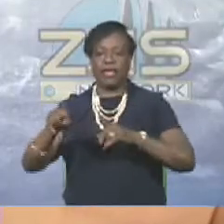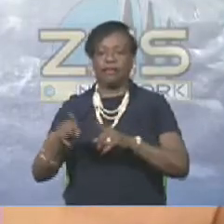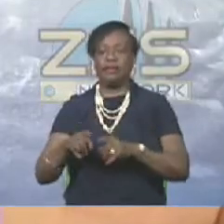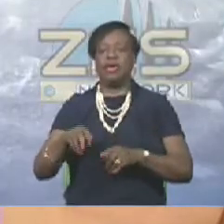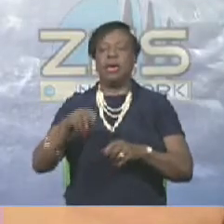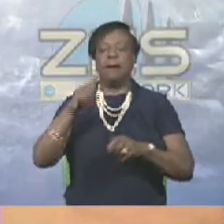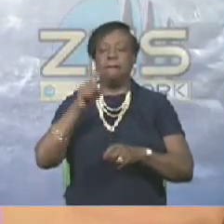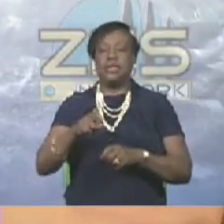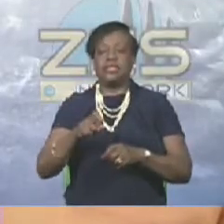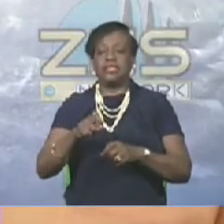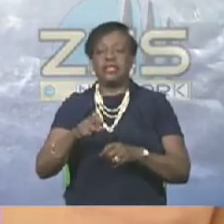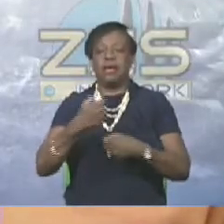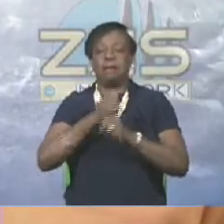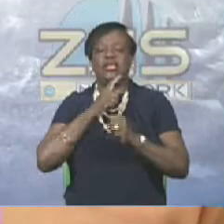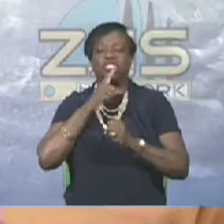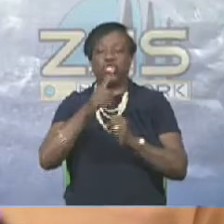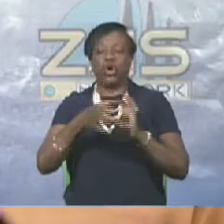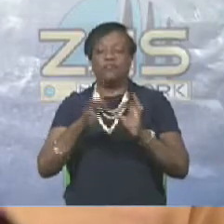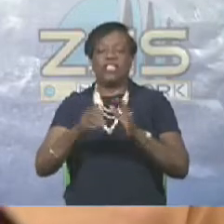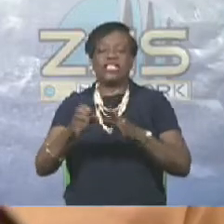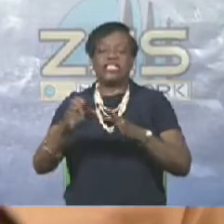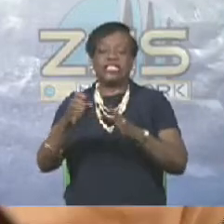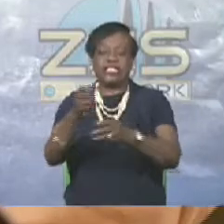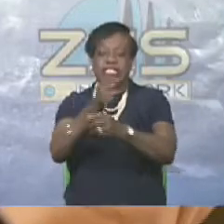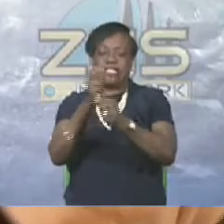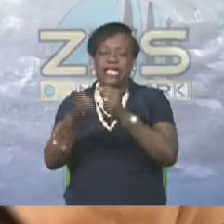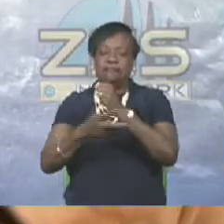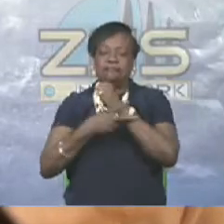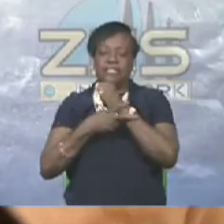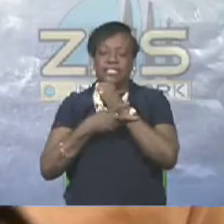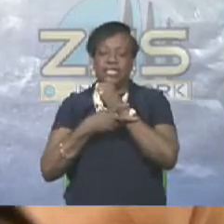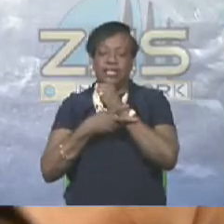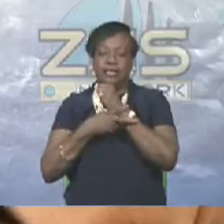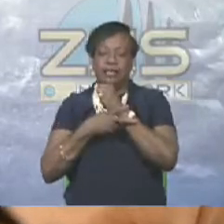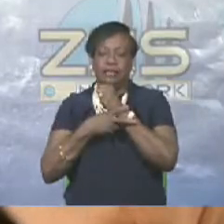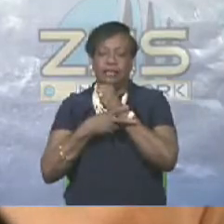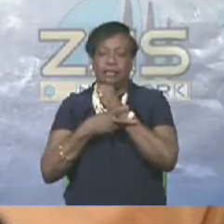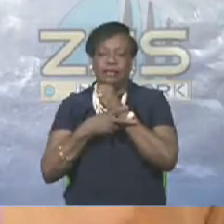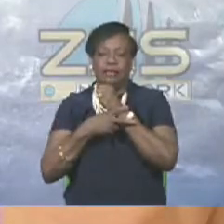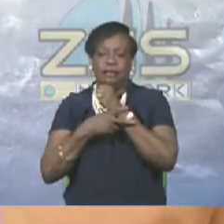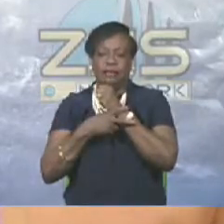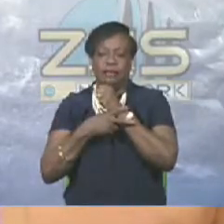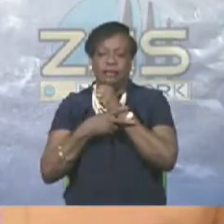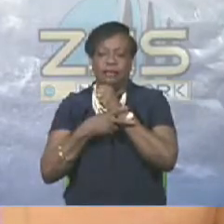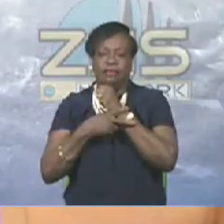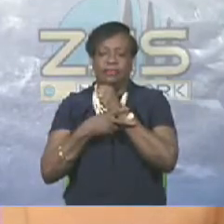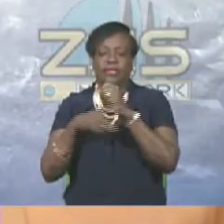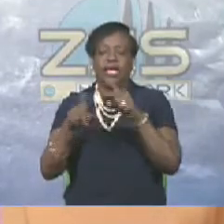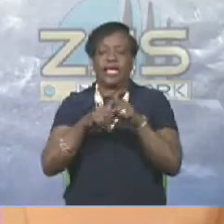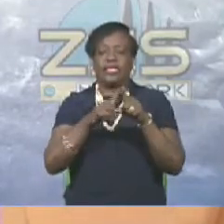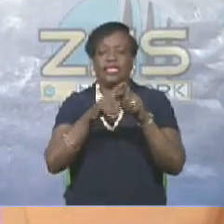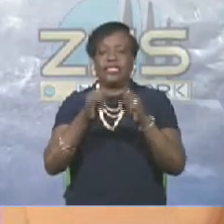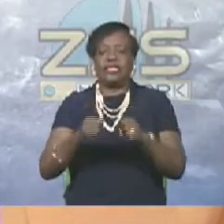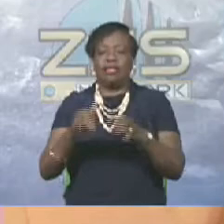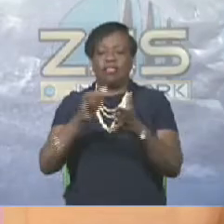the safety, especially from the psychological trauma and insult that can occur as a result